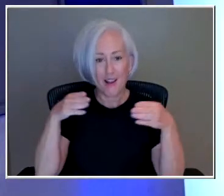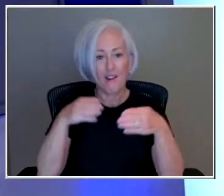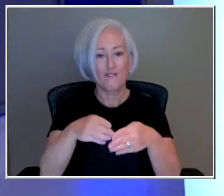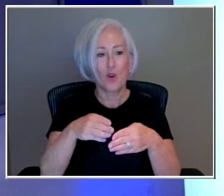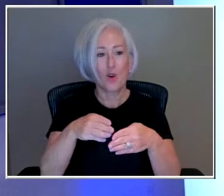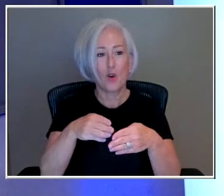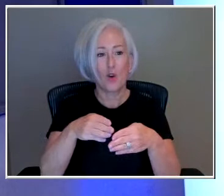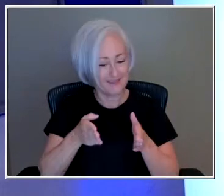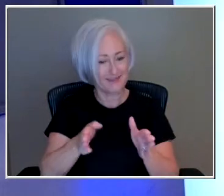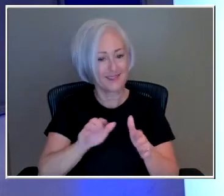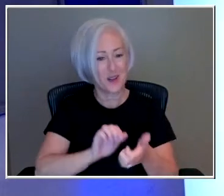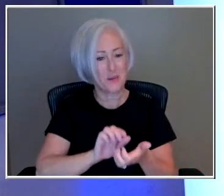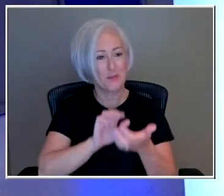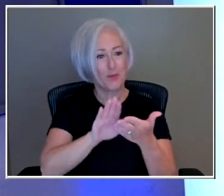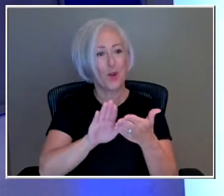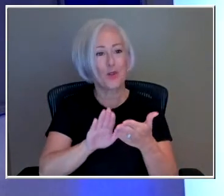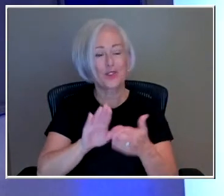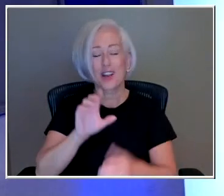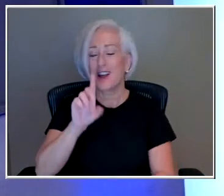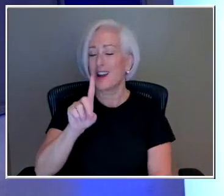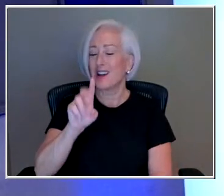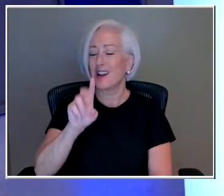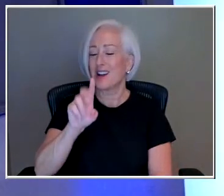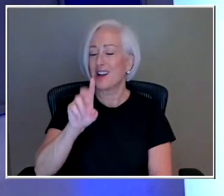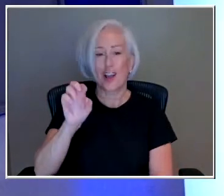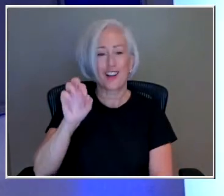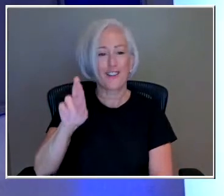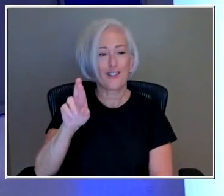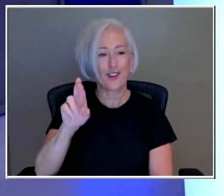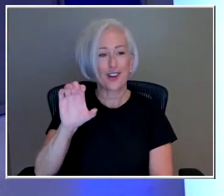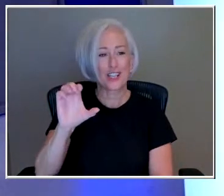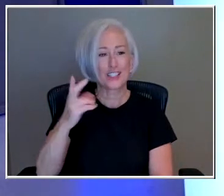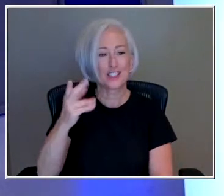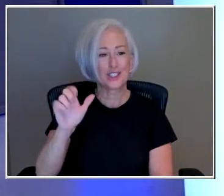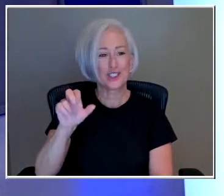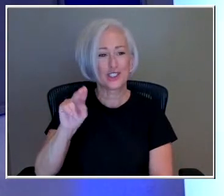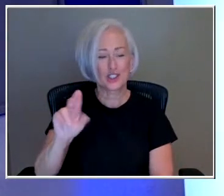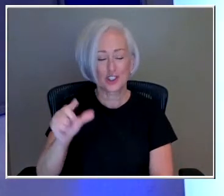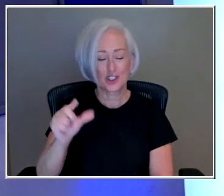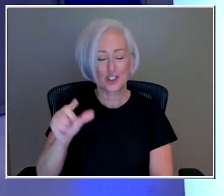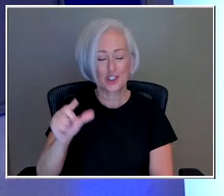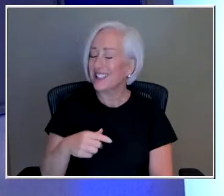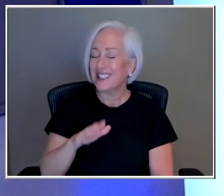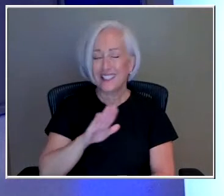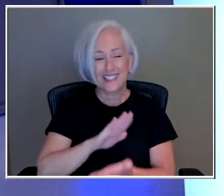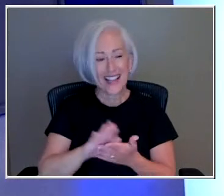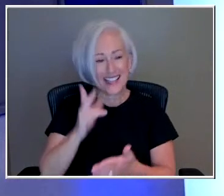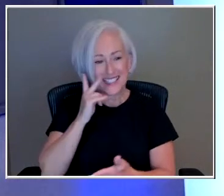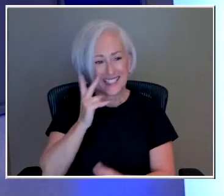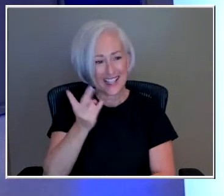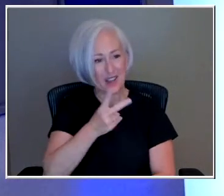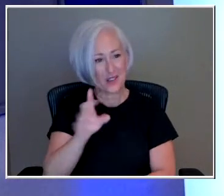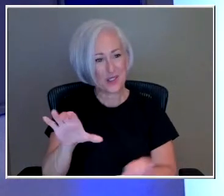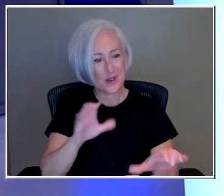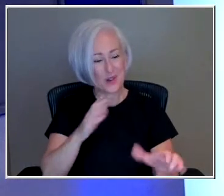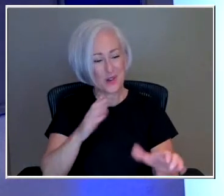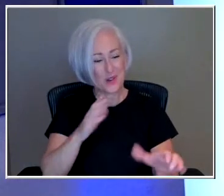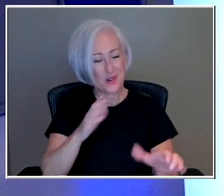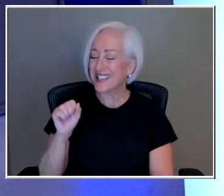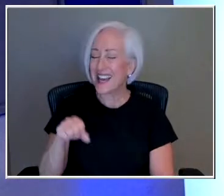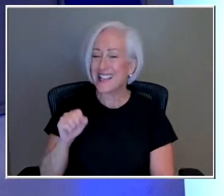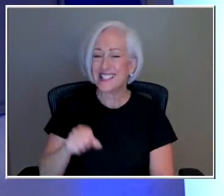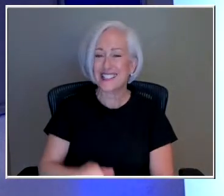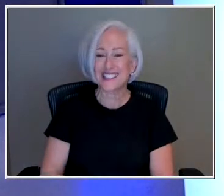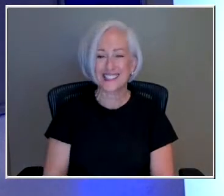Chang. How are you? Good, thanks. Good to see you. It's nice to see those two doing well, right? Yeah. We're also going to hear here in just a moment